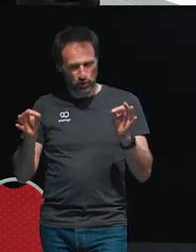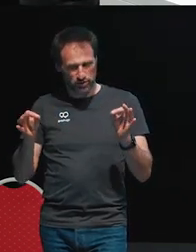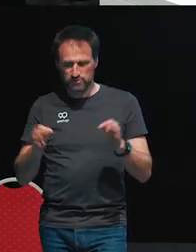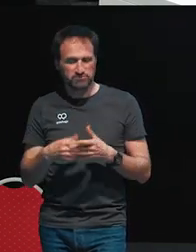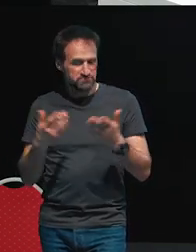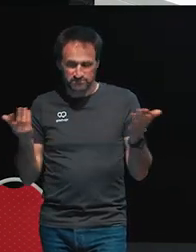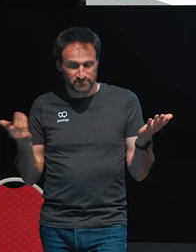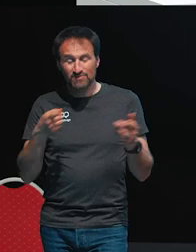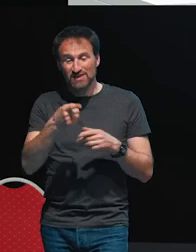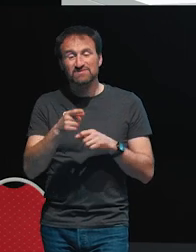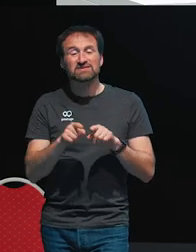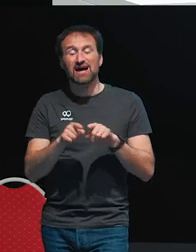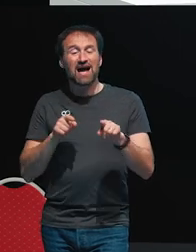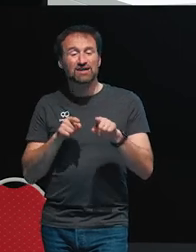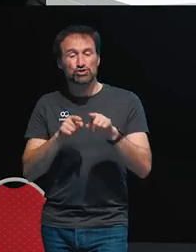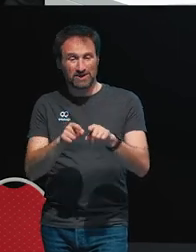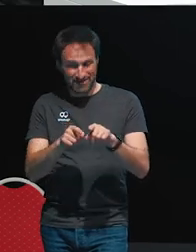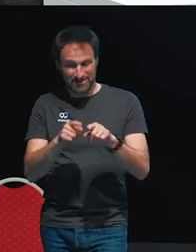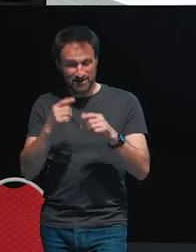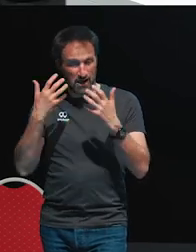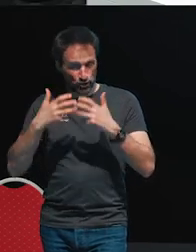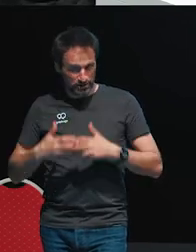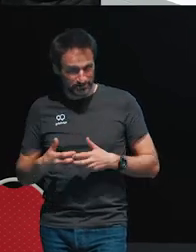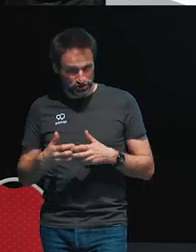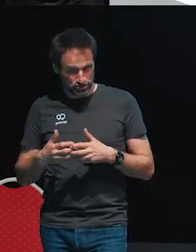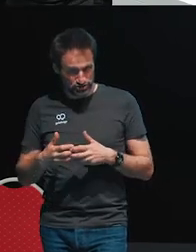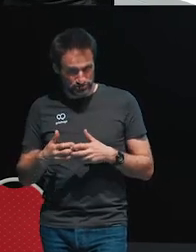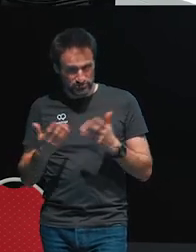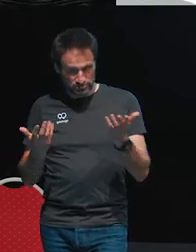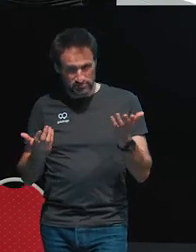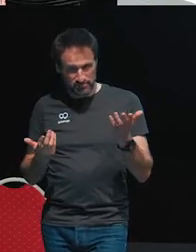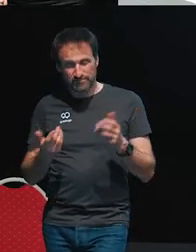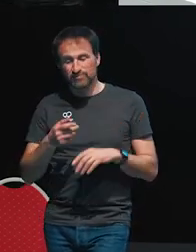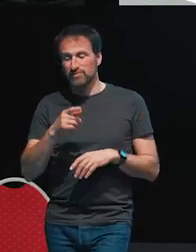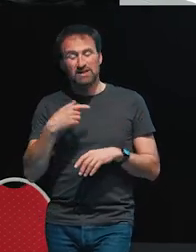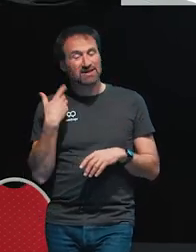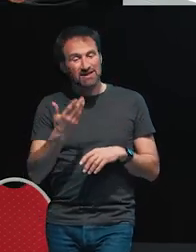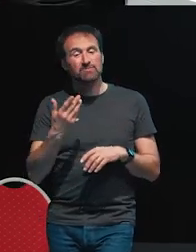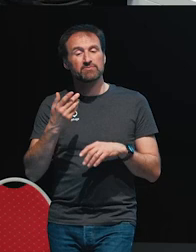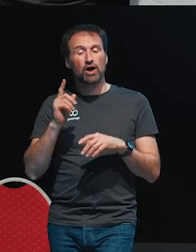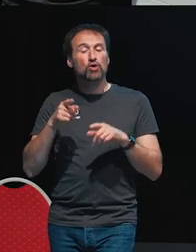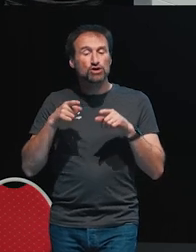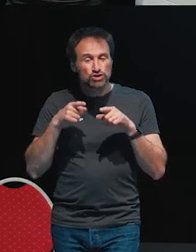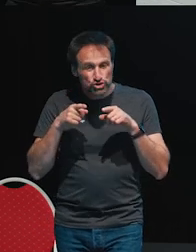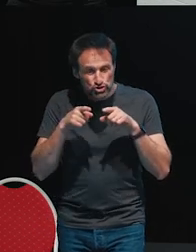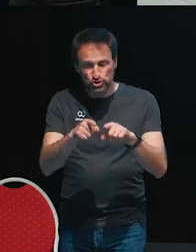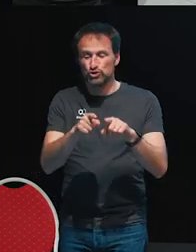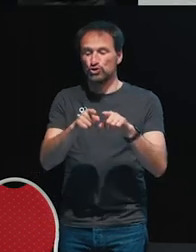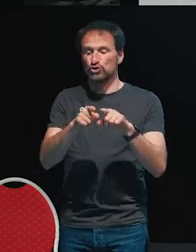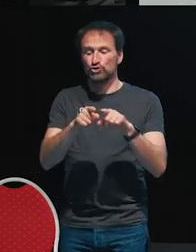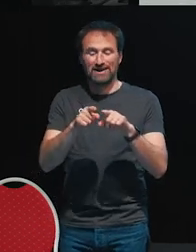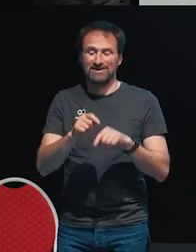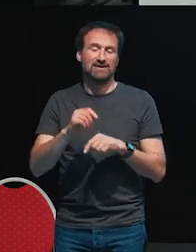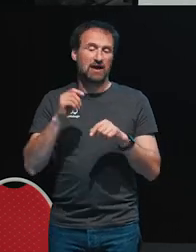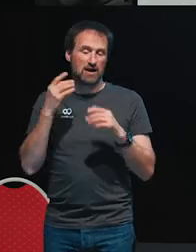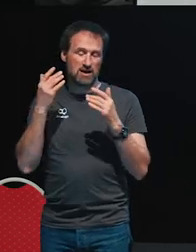And this was all using a symmetrical algorithm using a secret key. You also have asymmetrical algorithms, which take a private and public key to